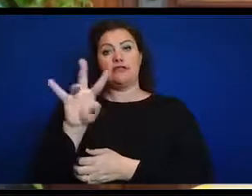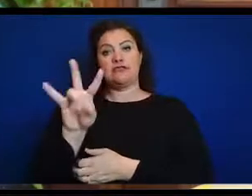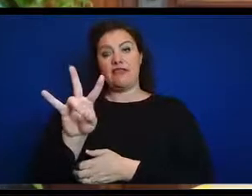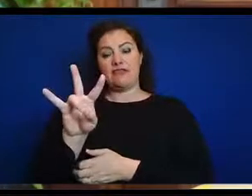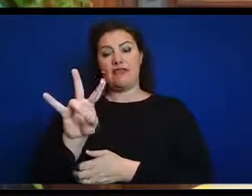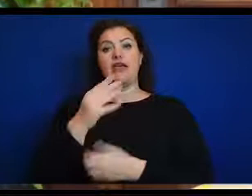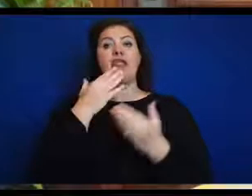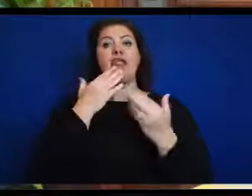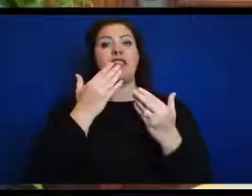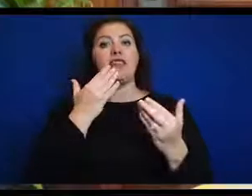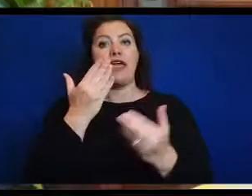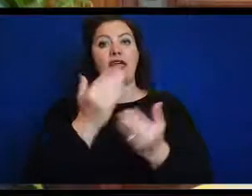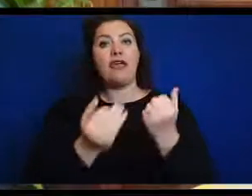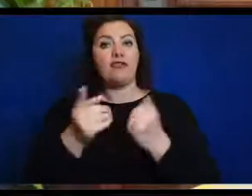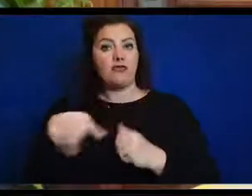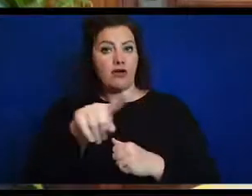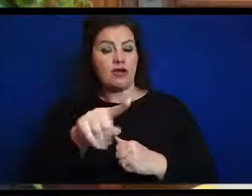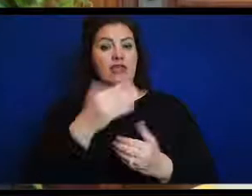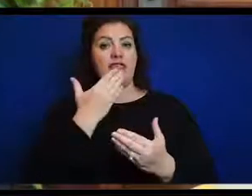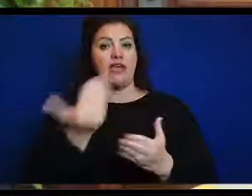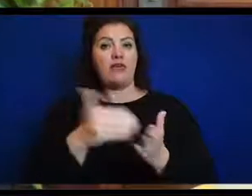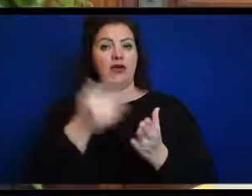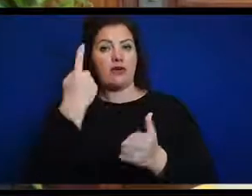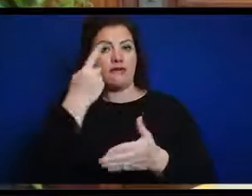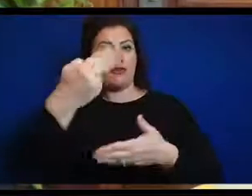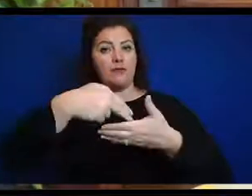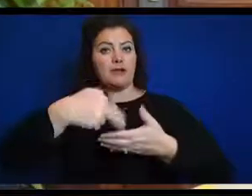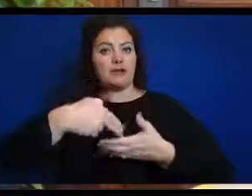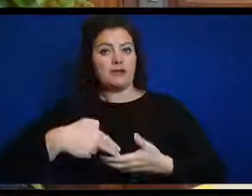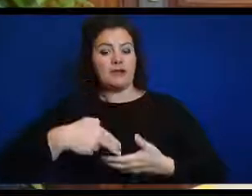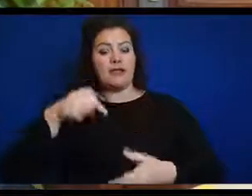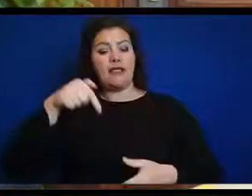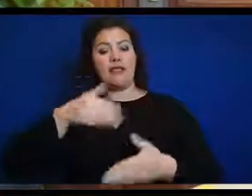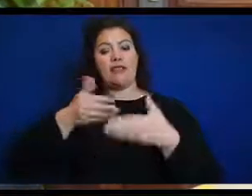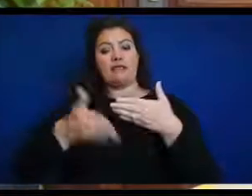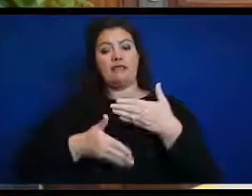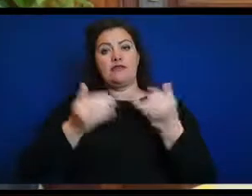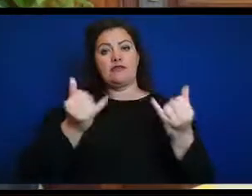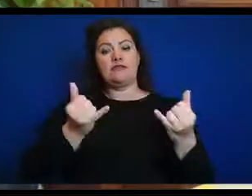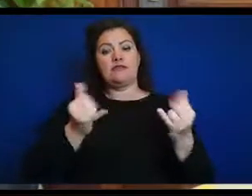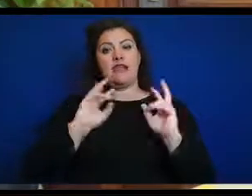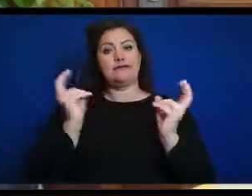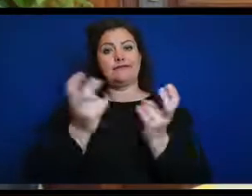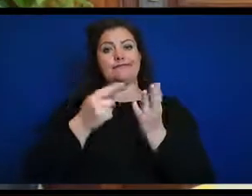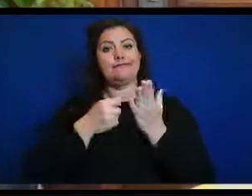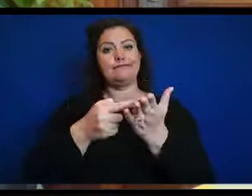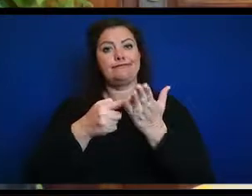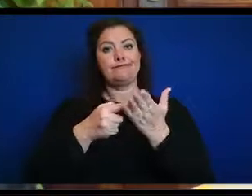So thank you again, everyone, for participating. This concludes today's hearing.